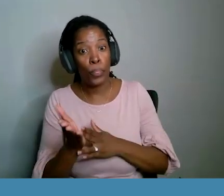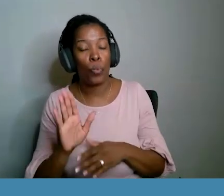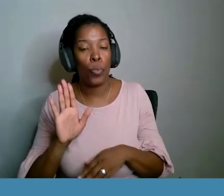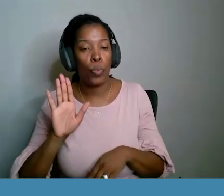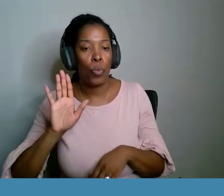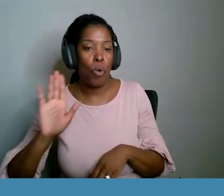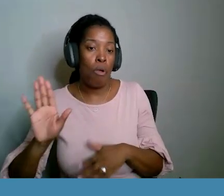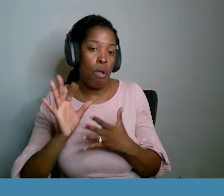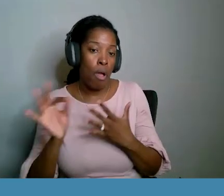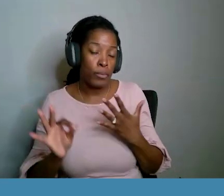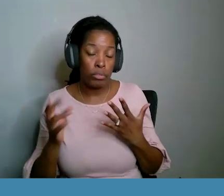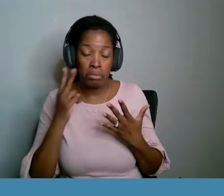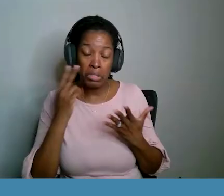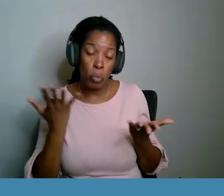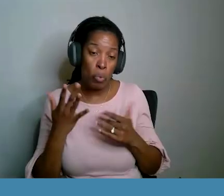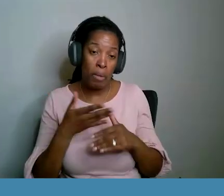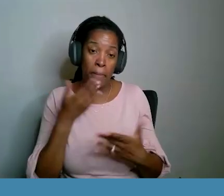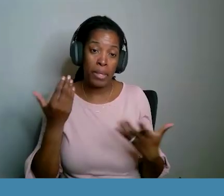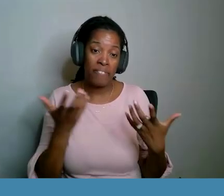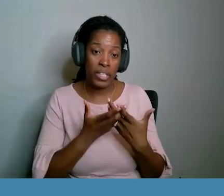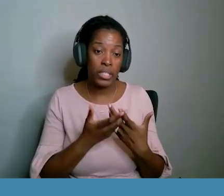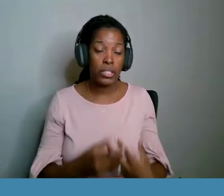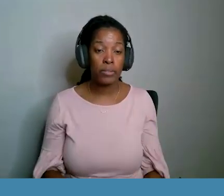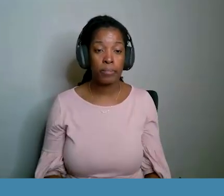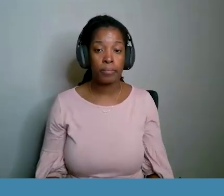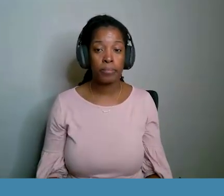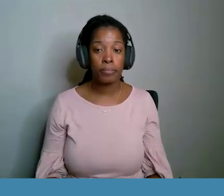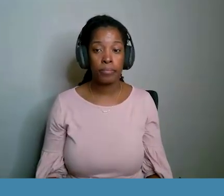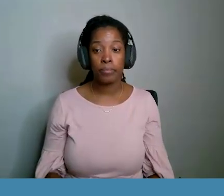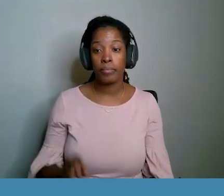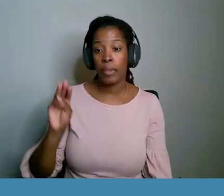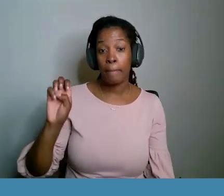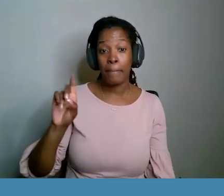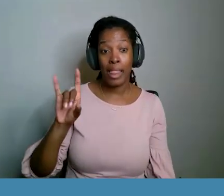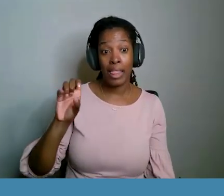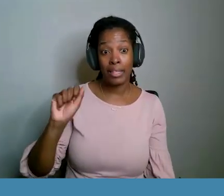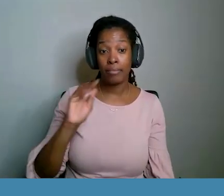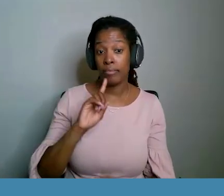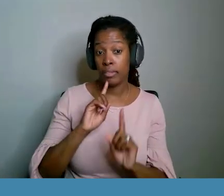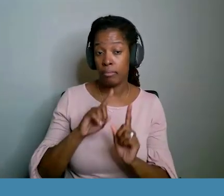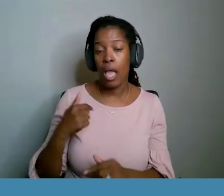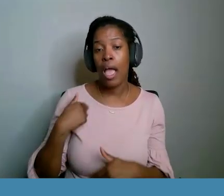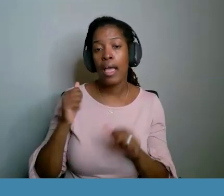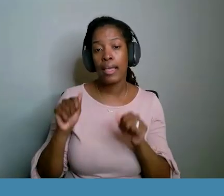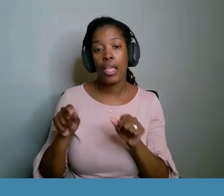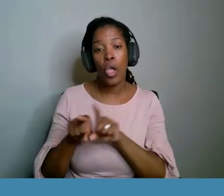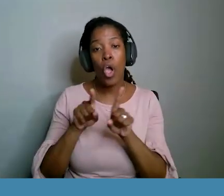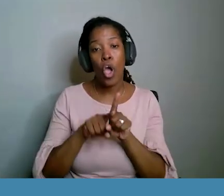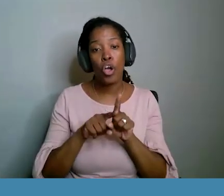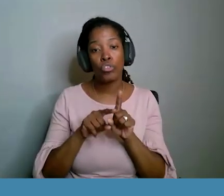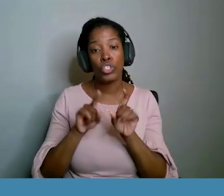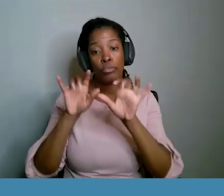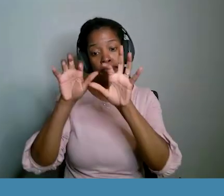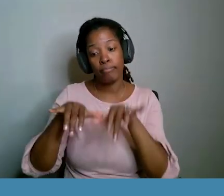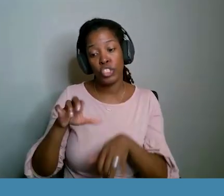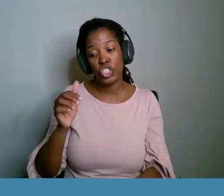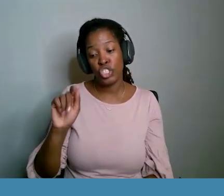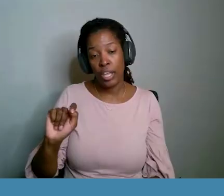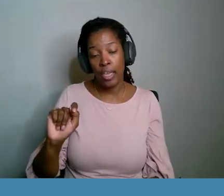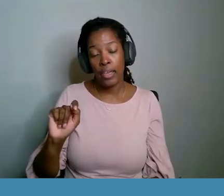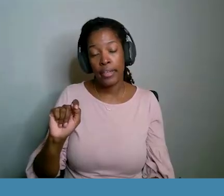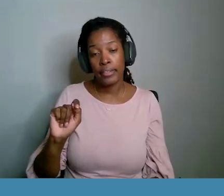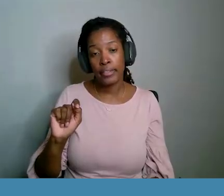see what kind of options there are. I can also post in the chat before as they're doing